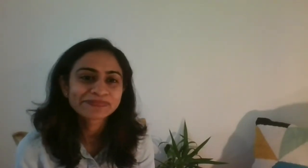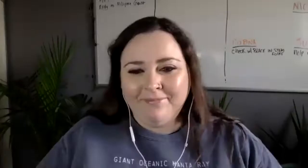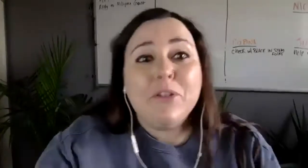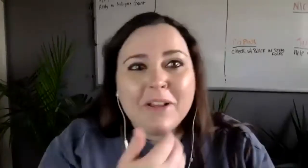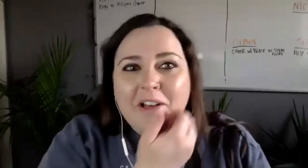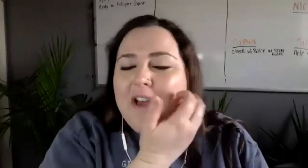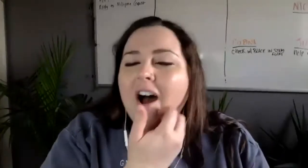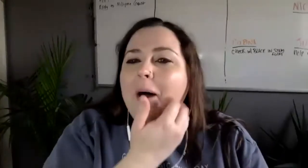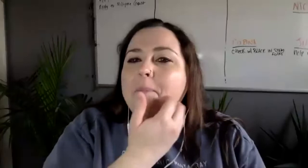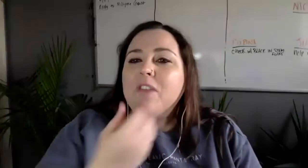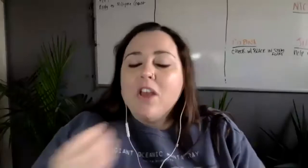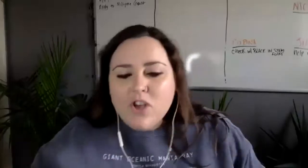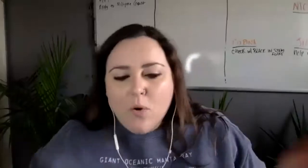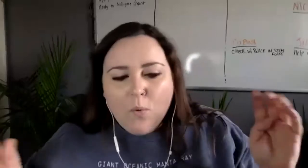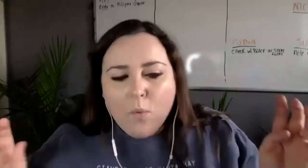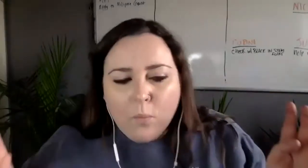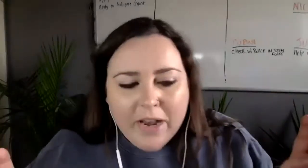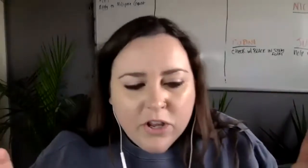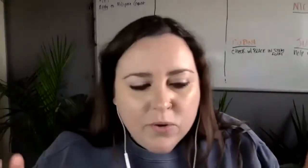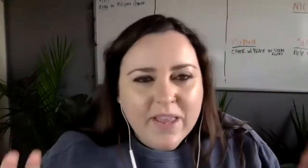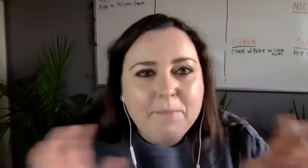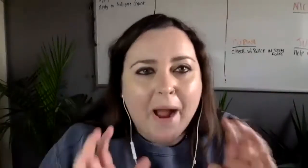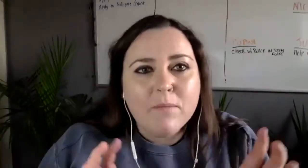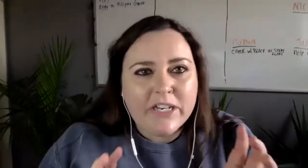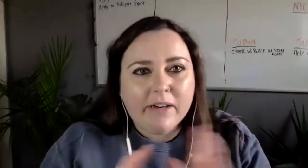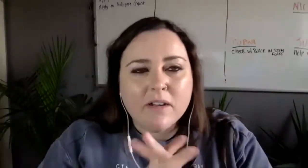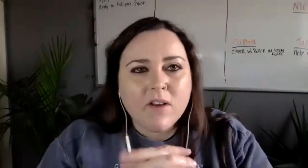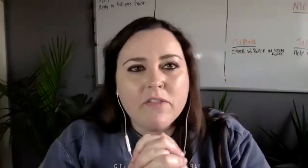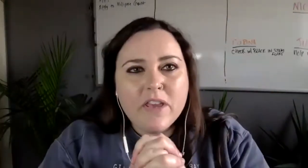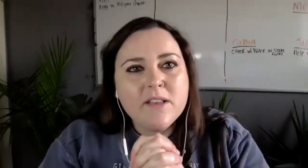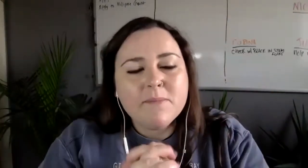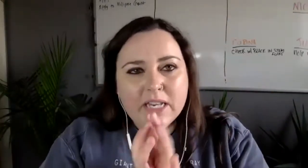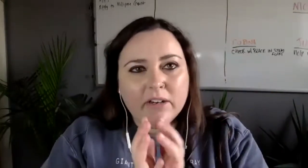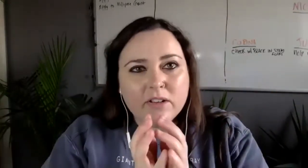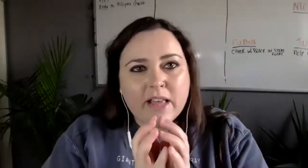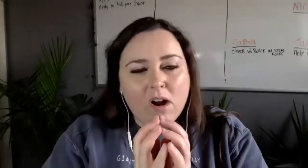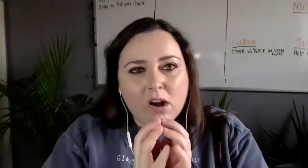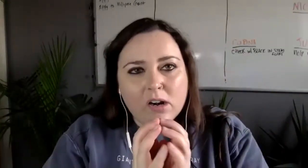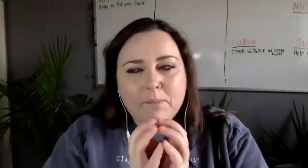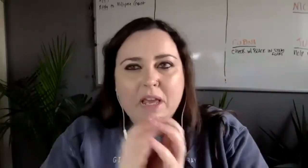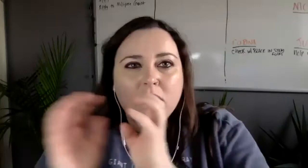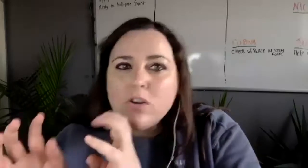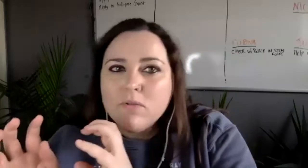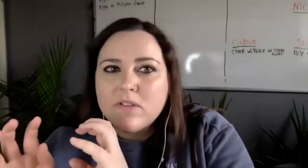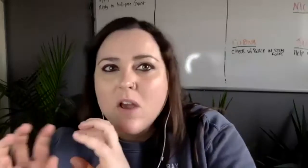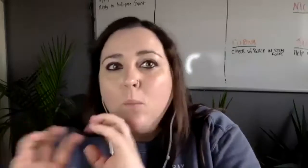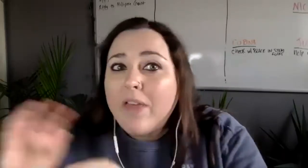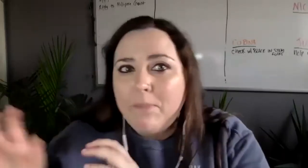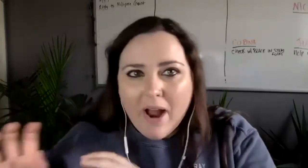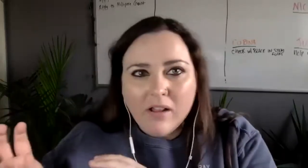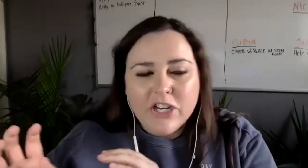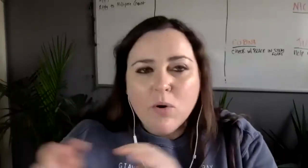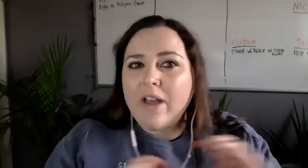Sorry, I muted myself. So when you say biomaterials, are these materials that are being used